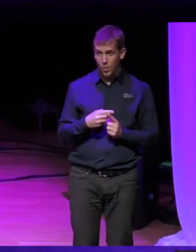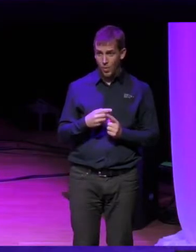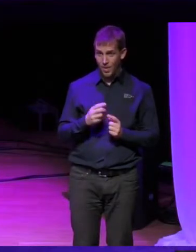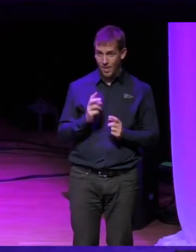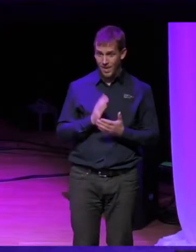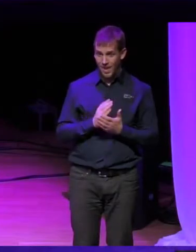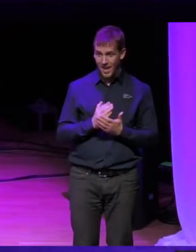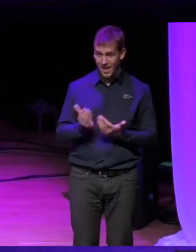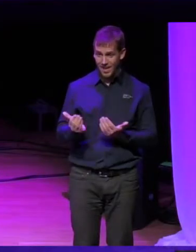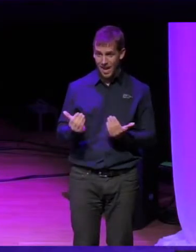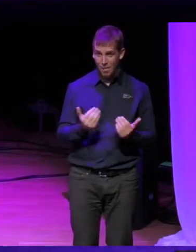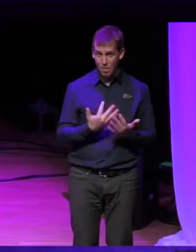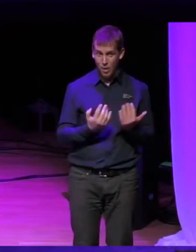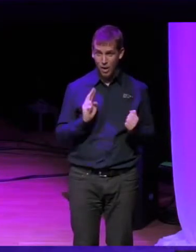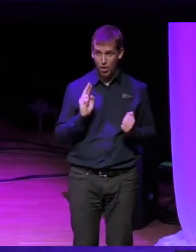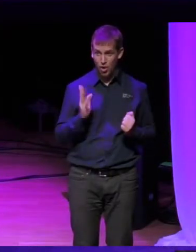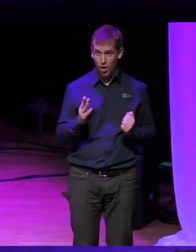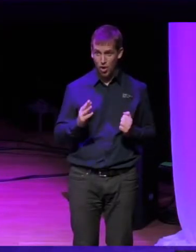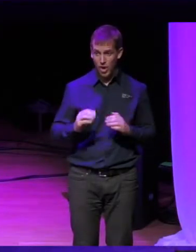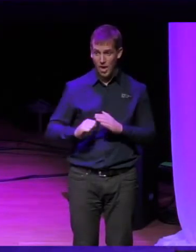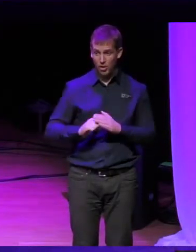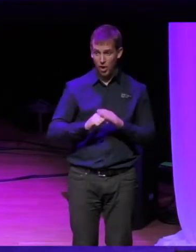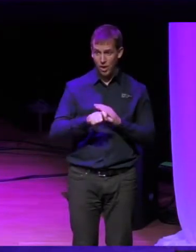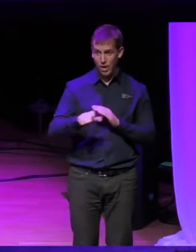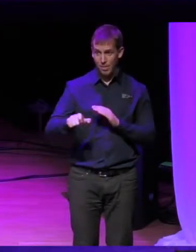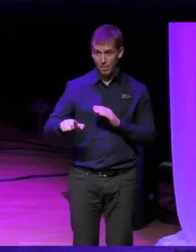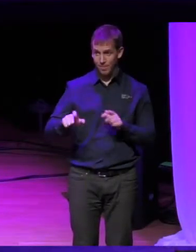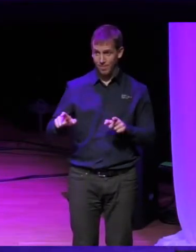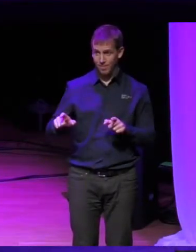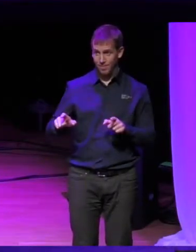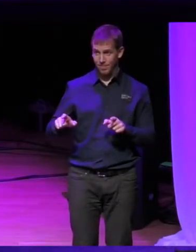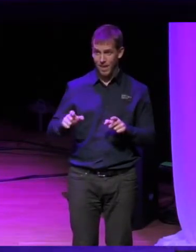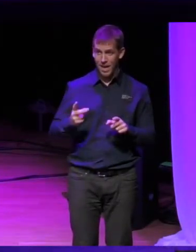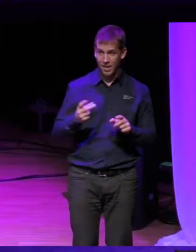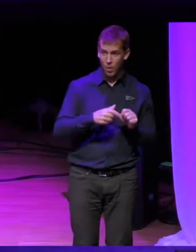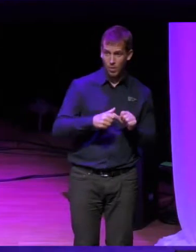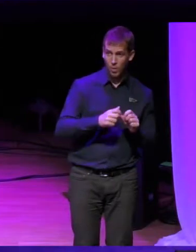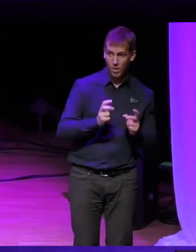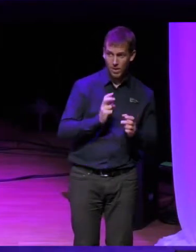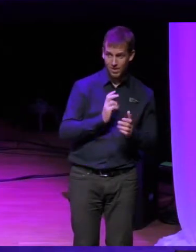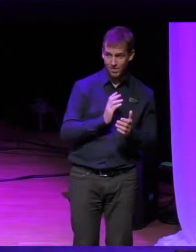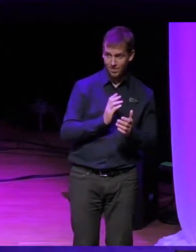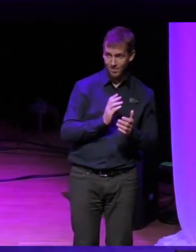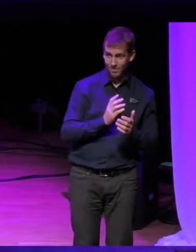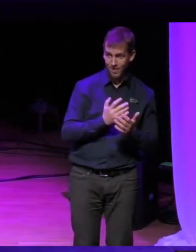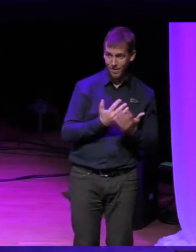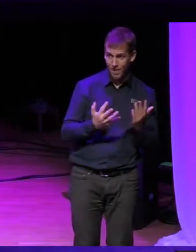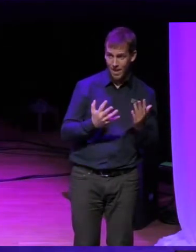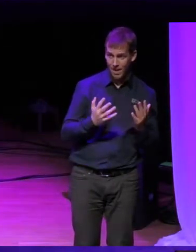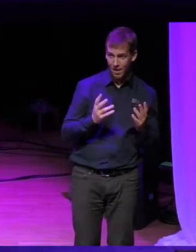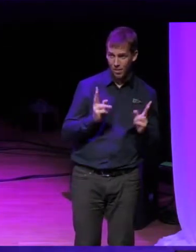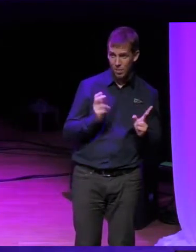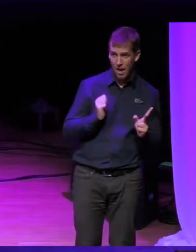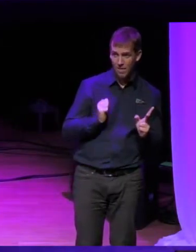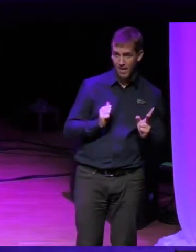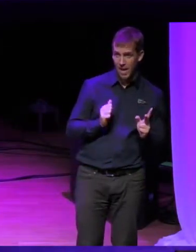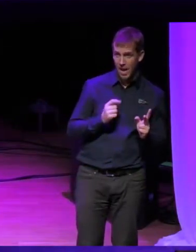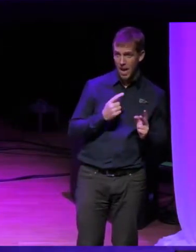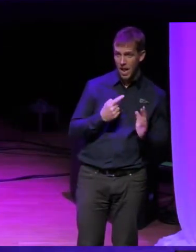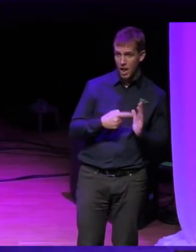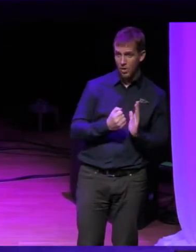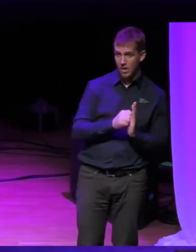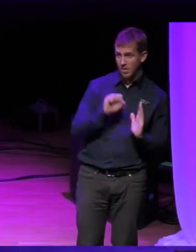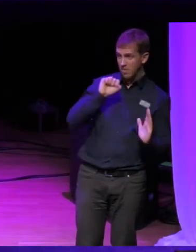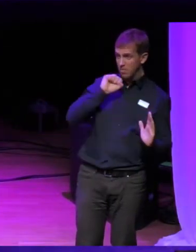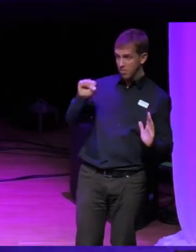supporters and supports, and also perhaps Center for Constitutional Rights and other organizations that work through lawsuits. How was it with